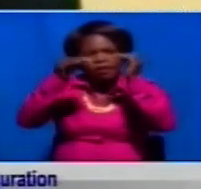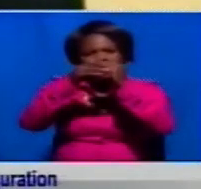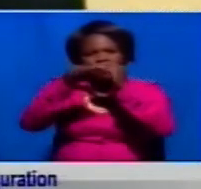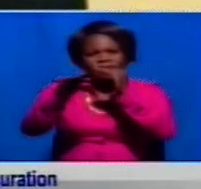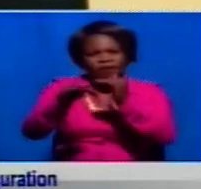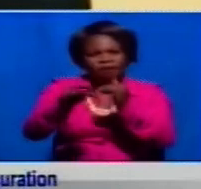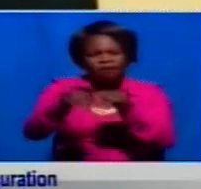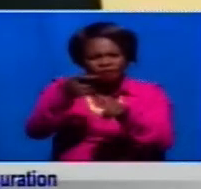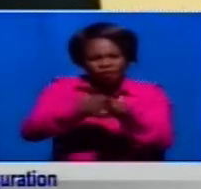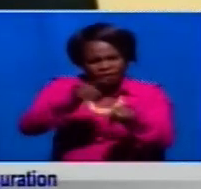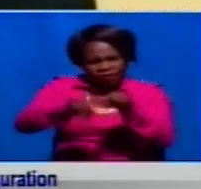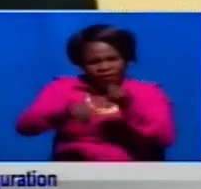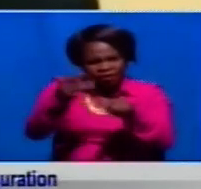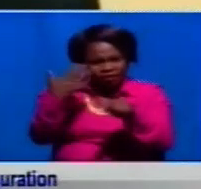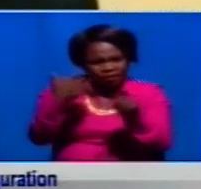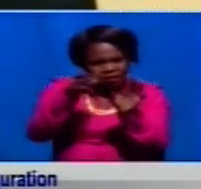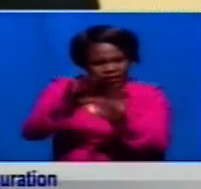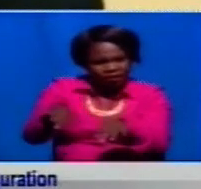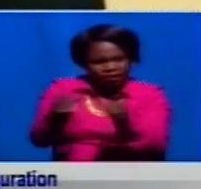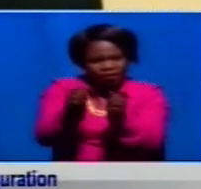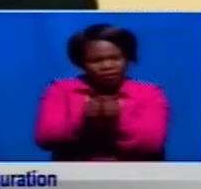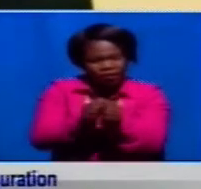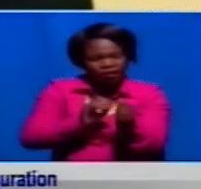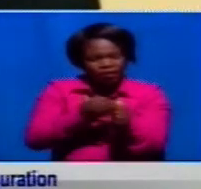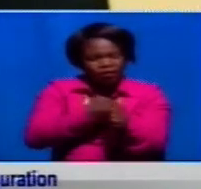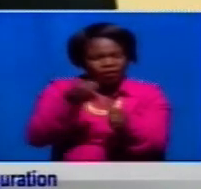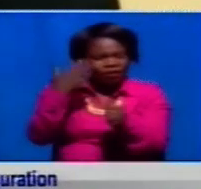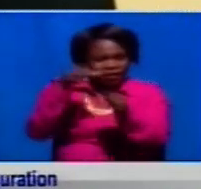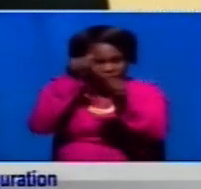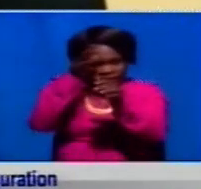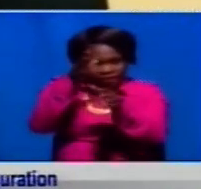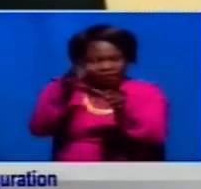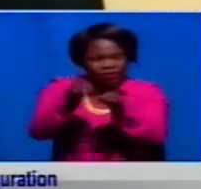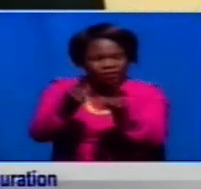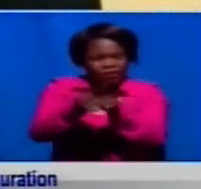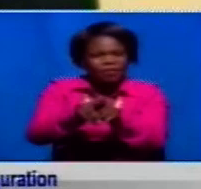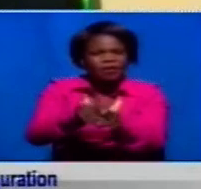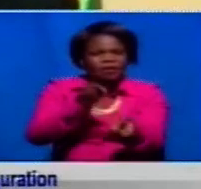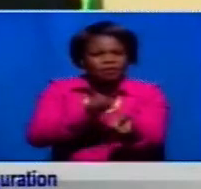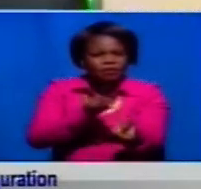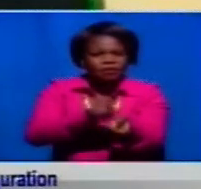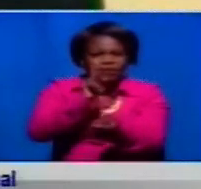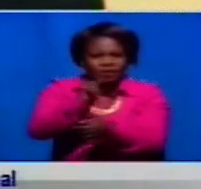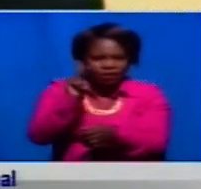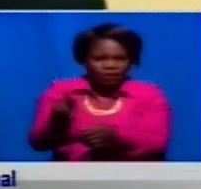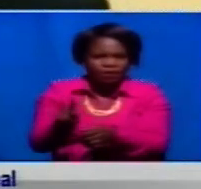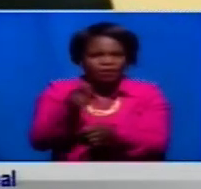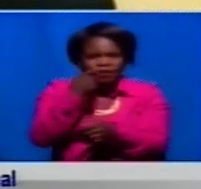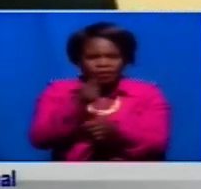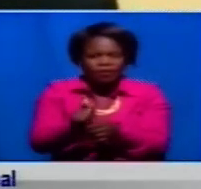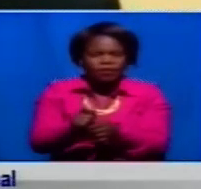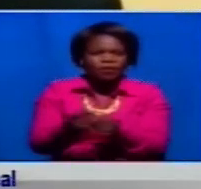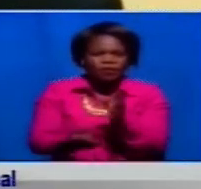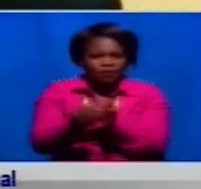left between our founding fathers, Chairman Mao and Dr. Kaunda, should be dwarfed by the time we leave